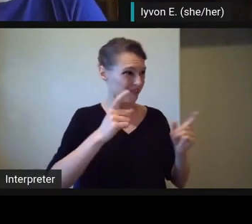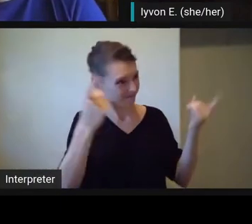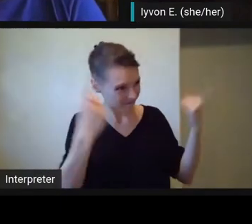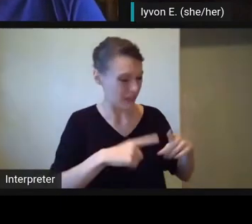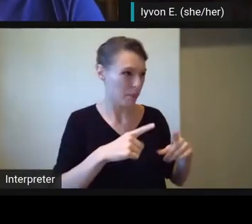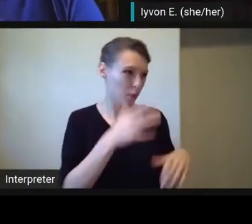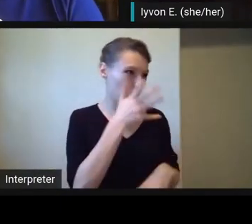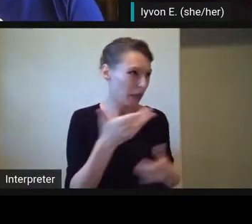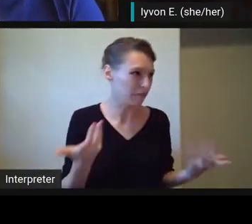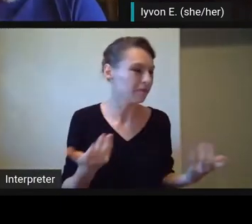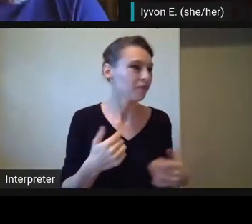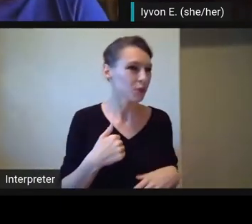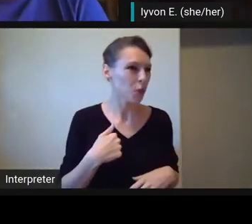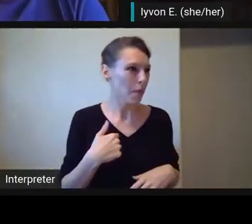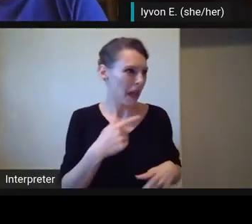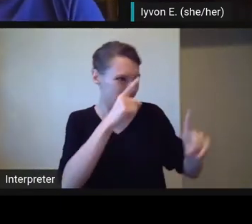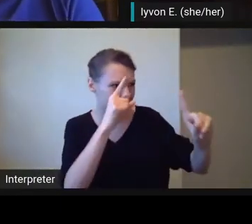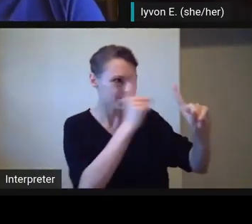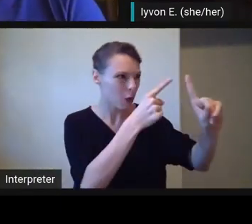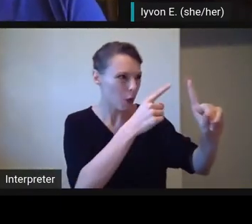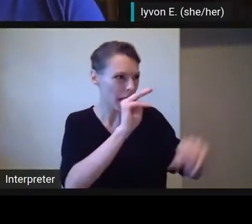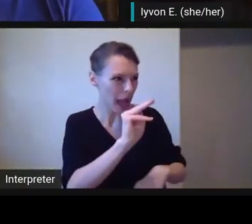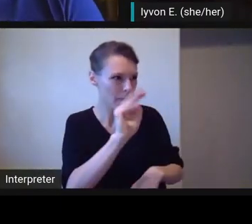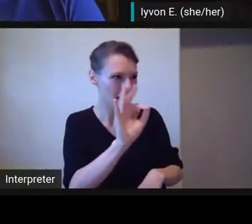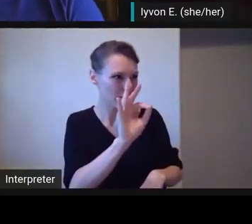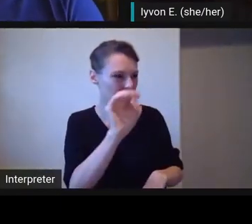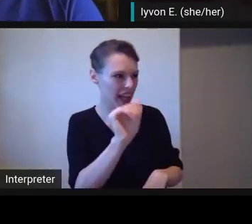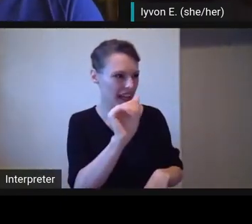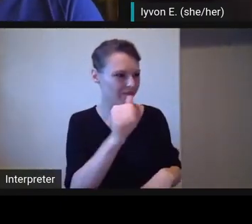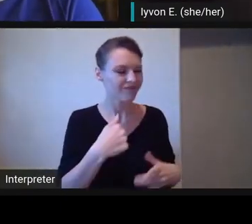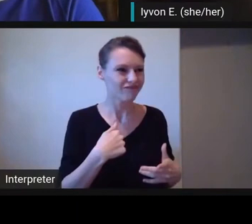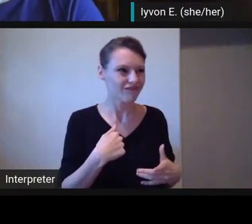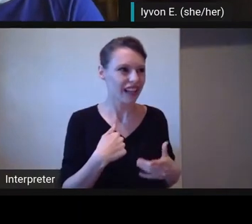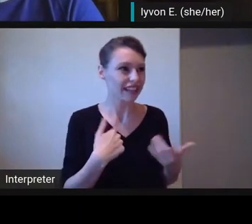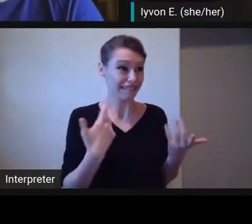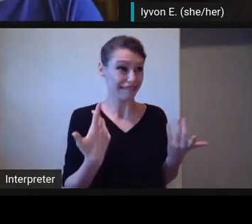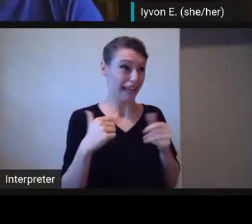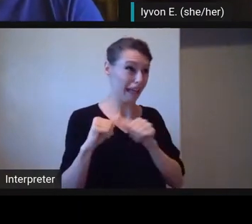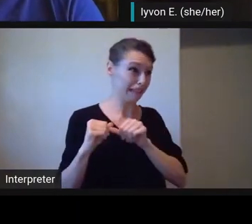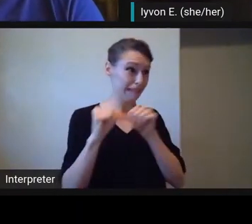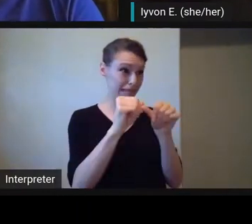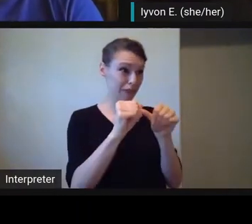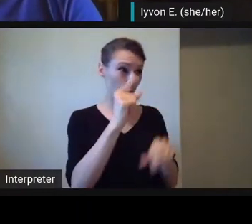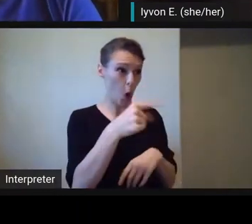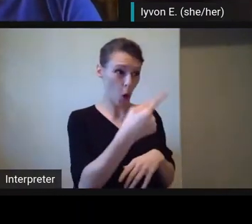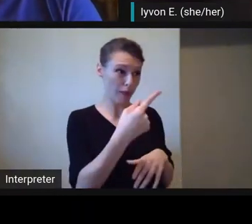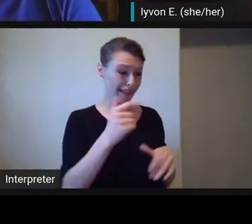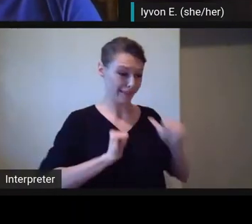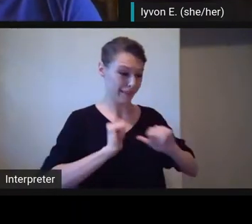my pursuit of an MFA is to try to like, can I do only theater-ish jobs to make my life happen, you know?